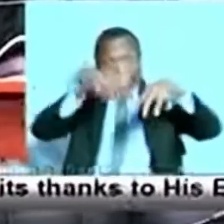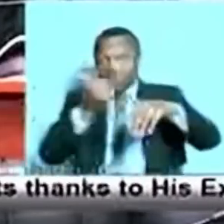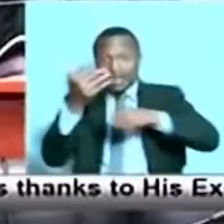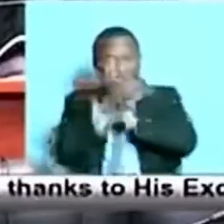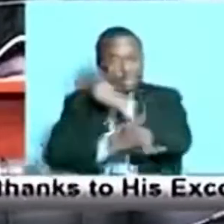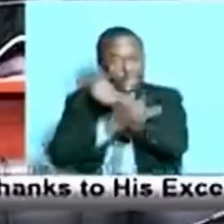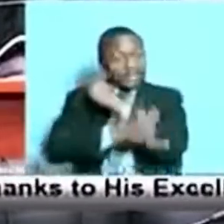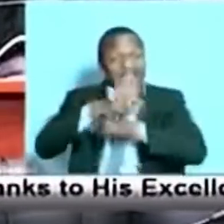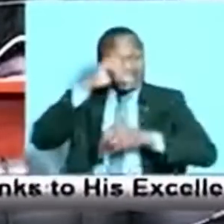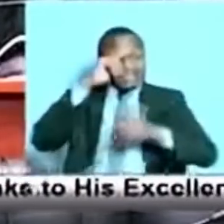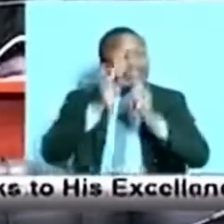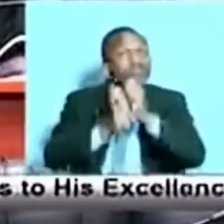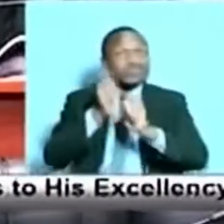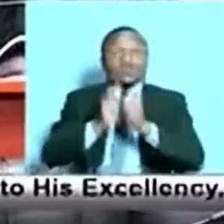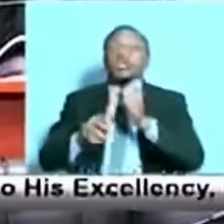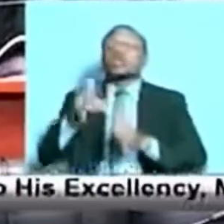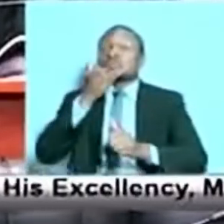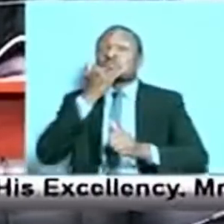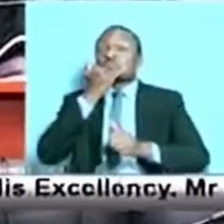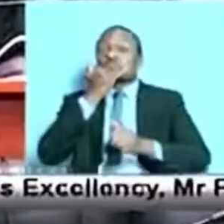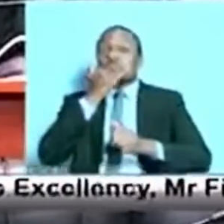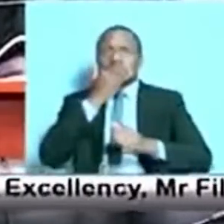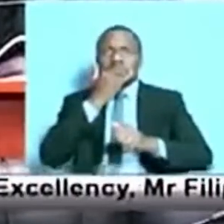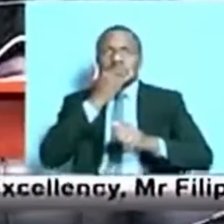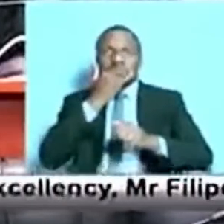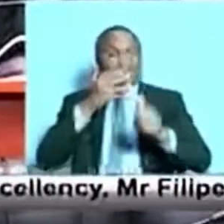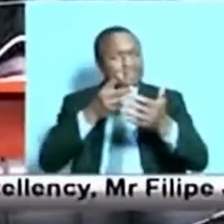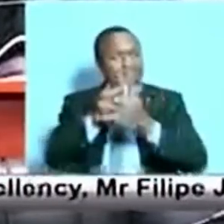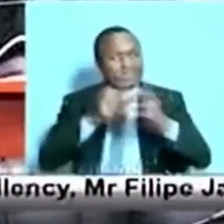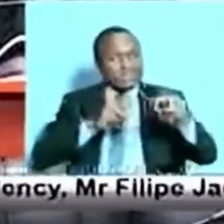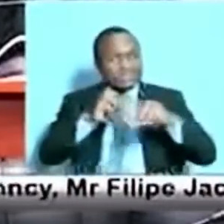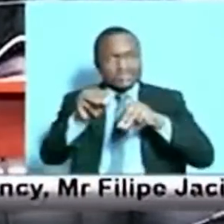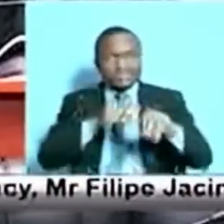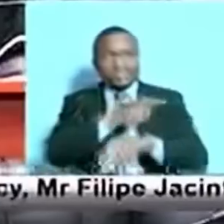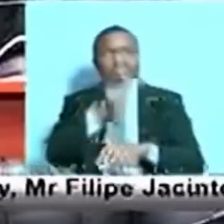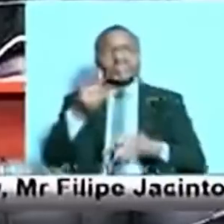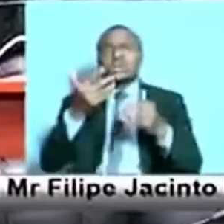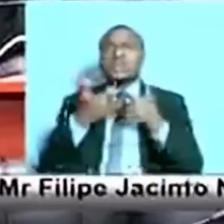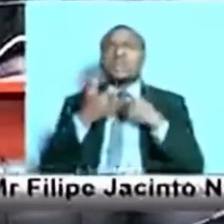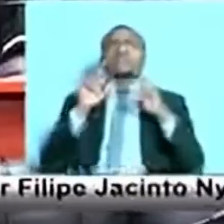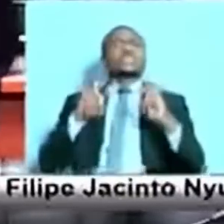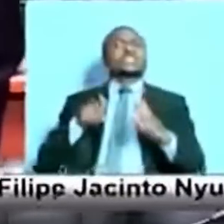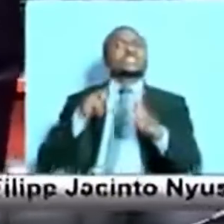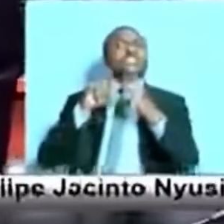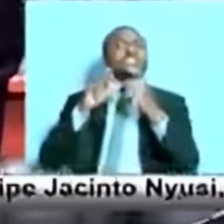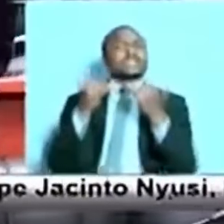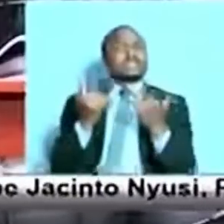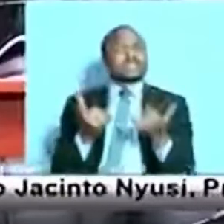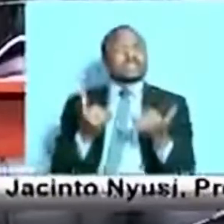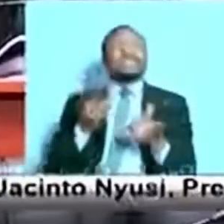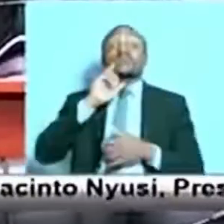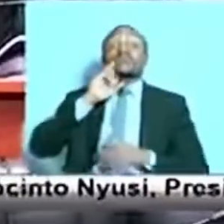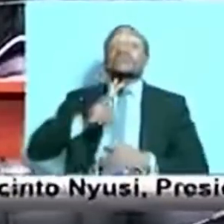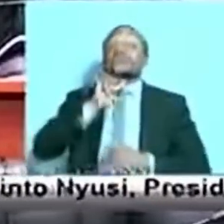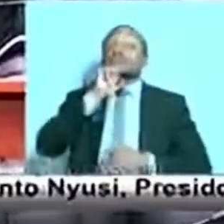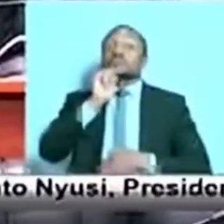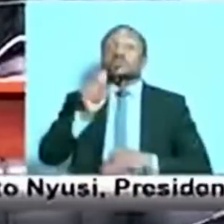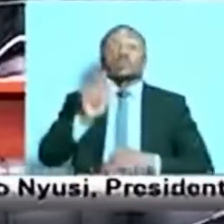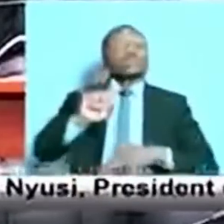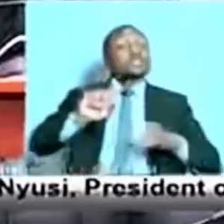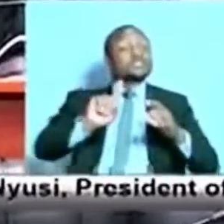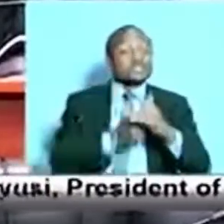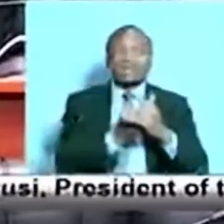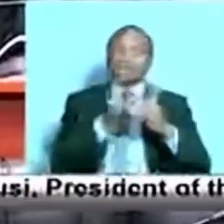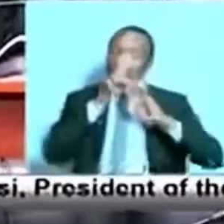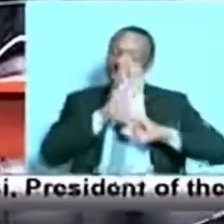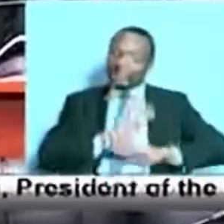But because of the misconduct, financial misconduct, we have been having challenges. They should not stand on the